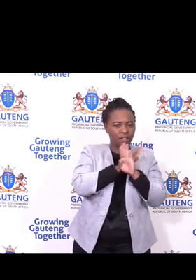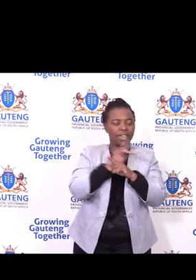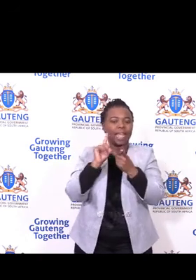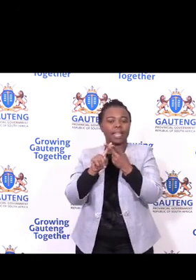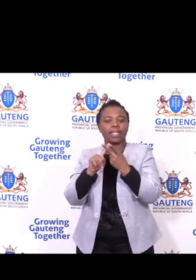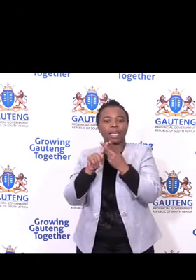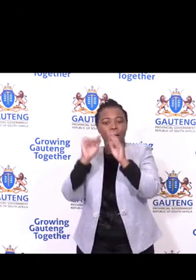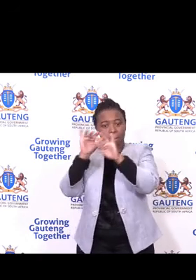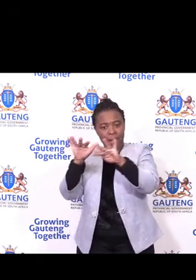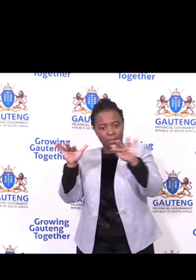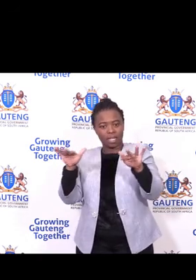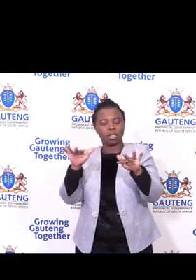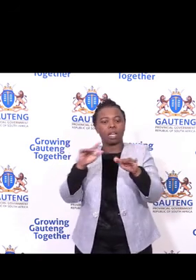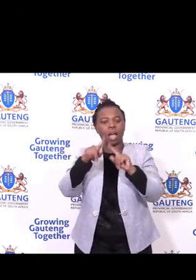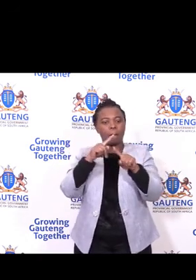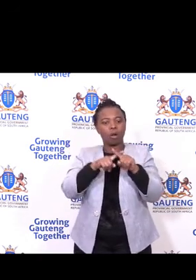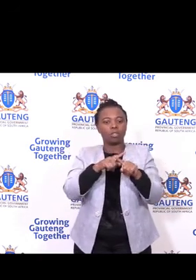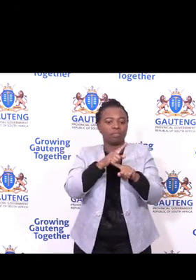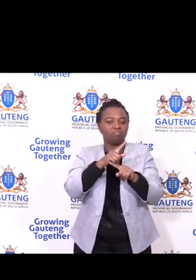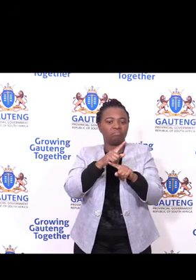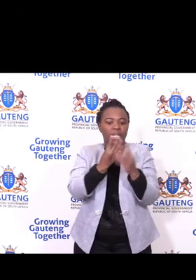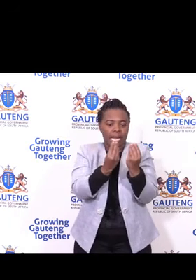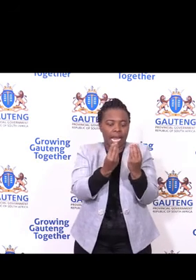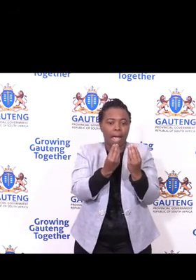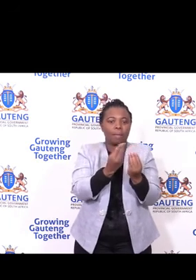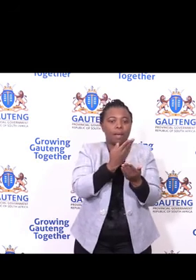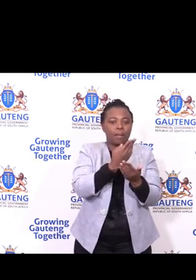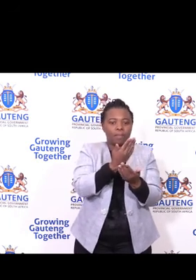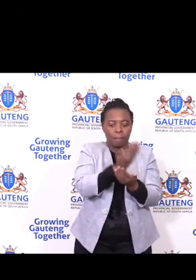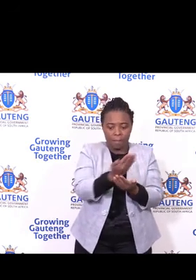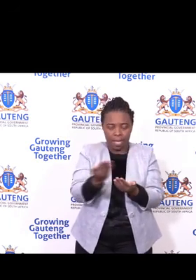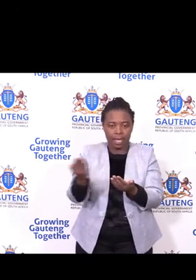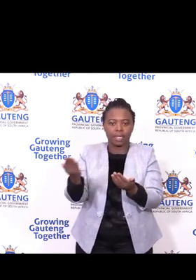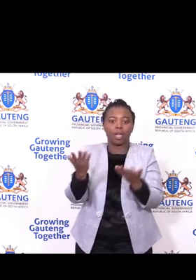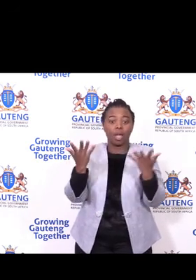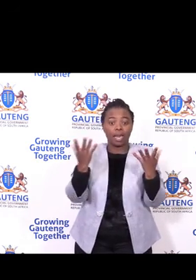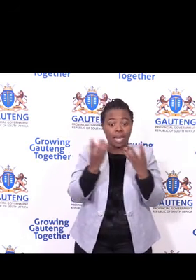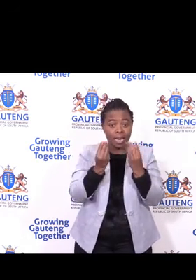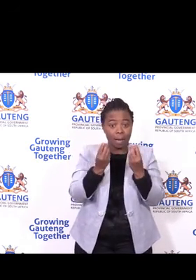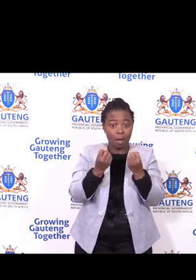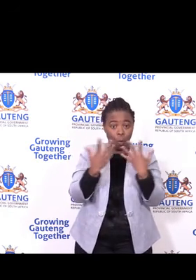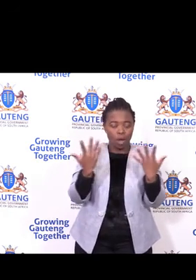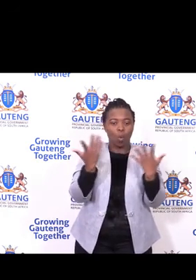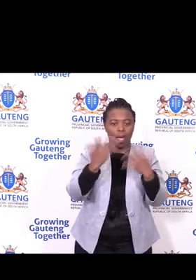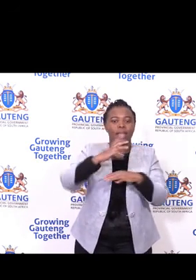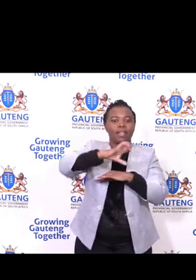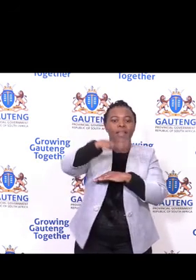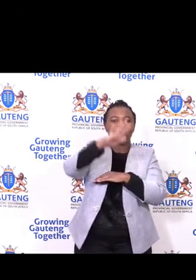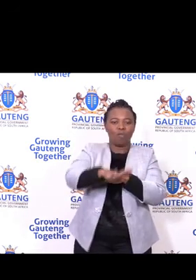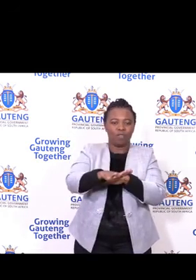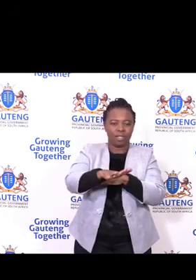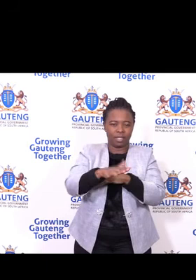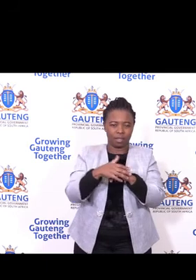sector in terms of the beds capacity and where the beds are available in the province. Whilst we see that there